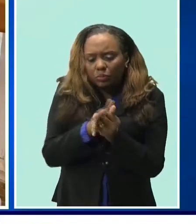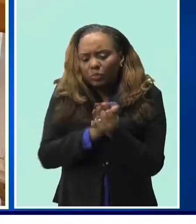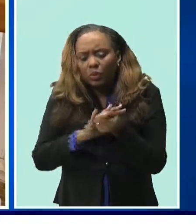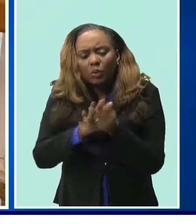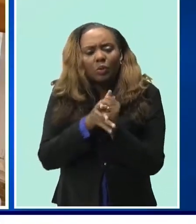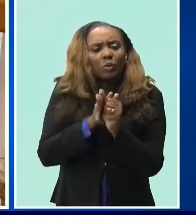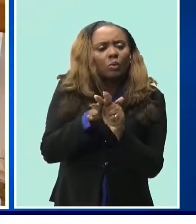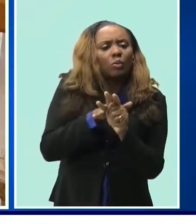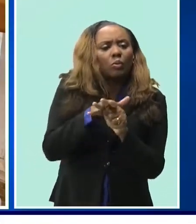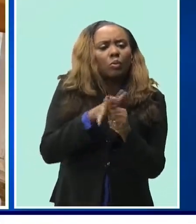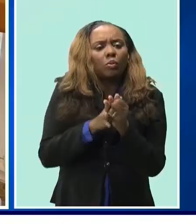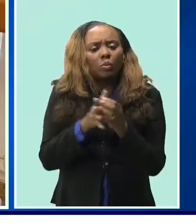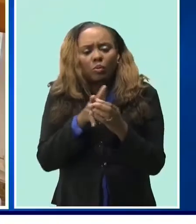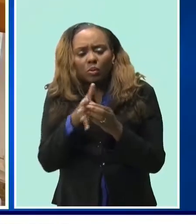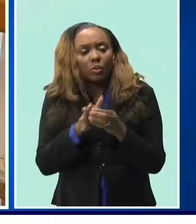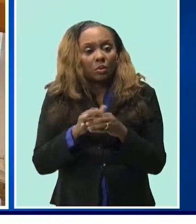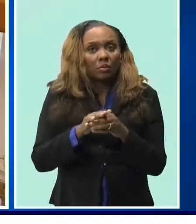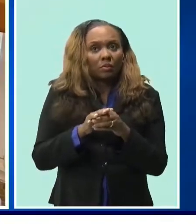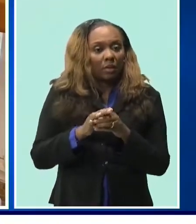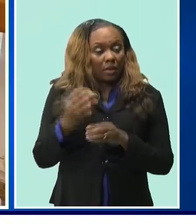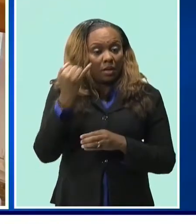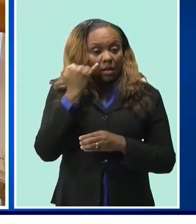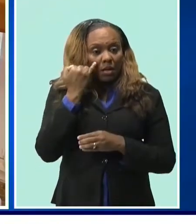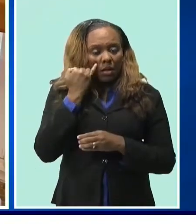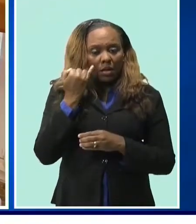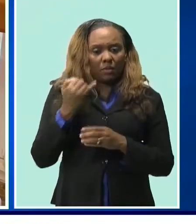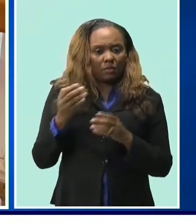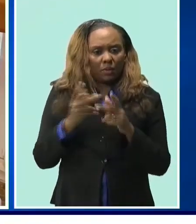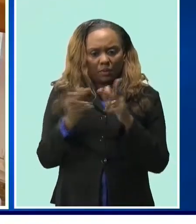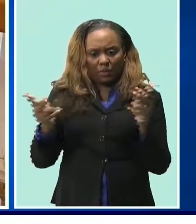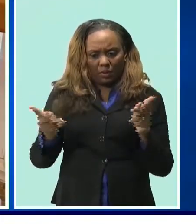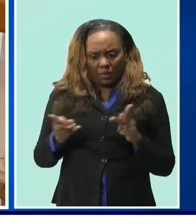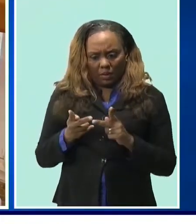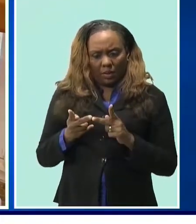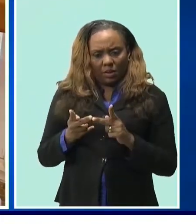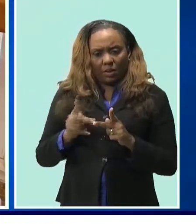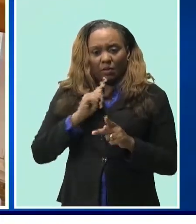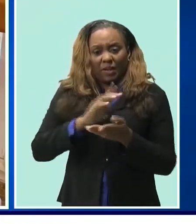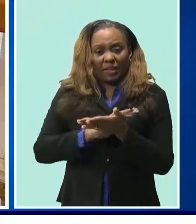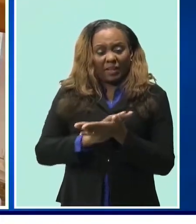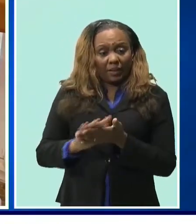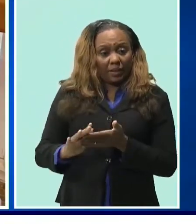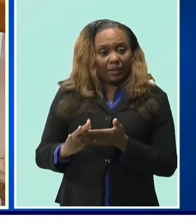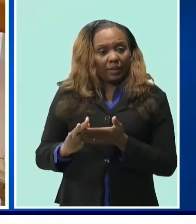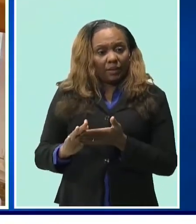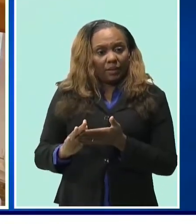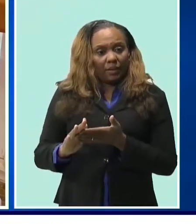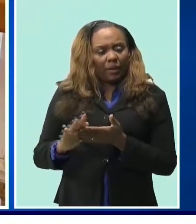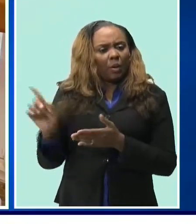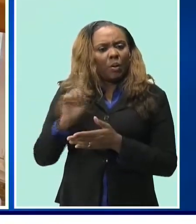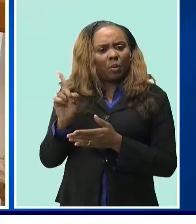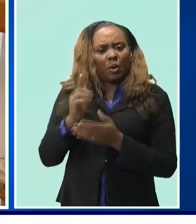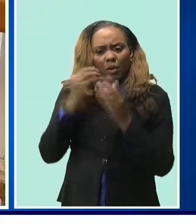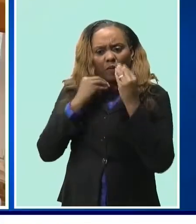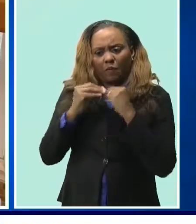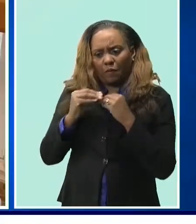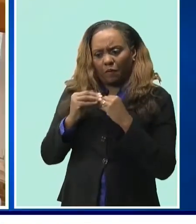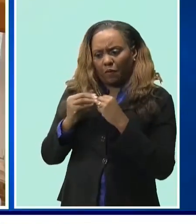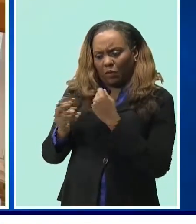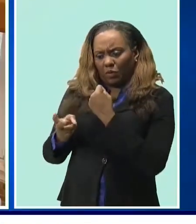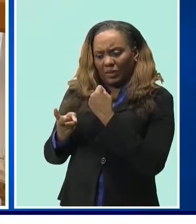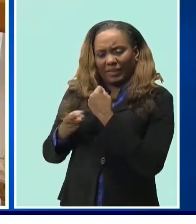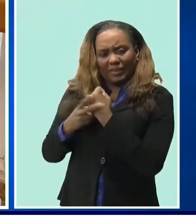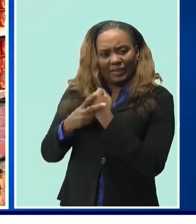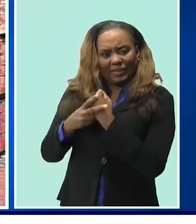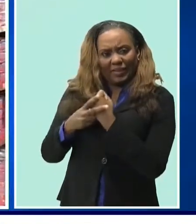a grocery store or warehouse is thoroughly cleaned on a regular basis, the delivery person needs to take the same precautions to prevent the spread of